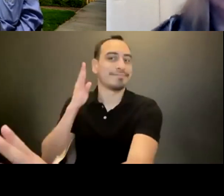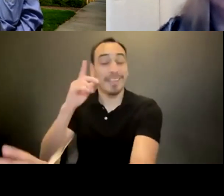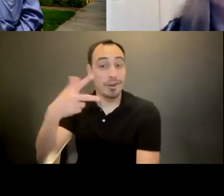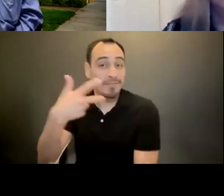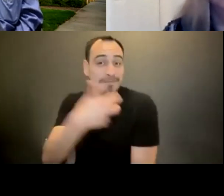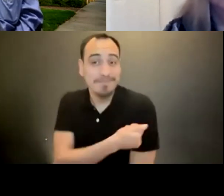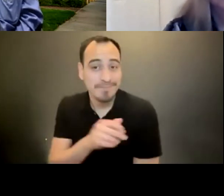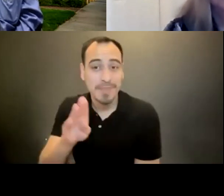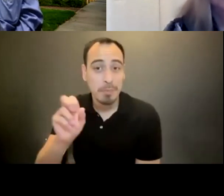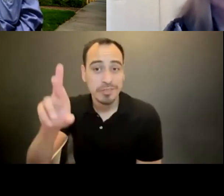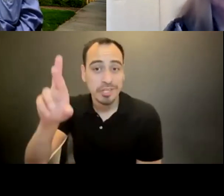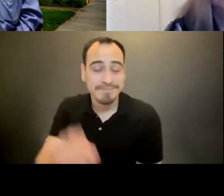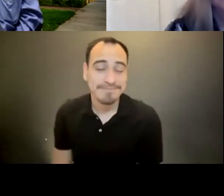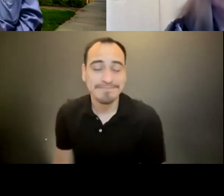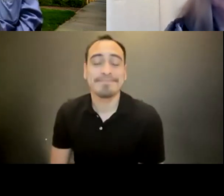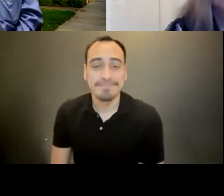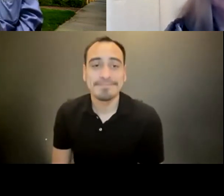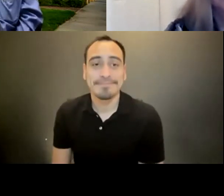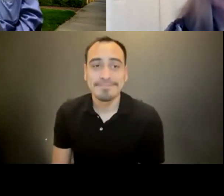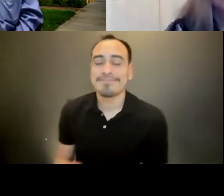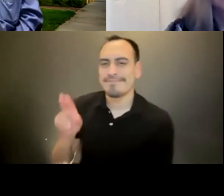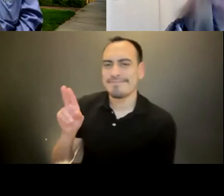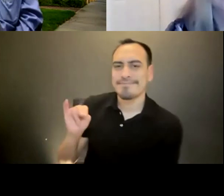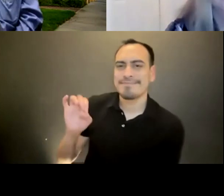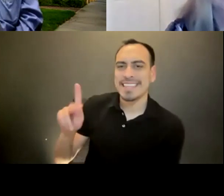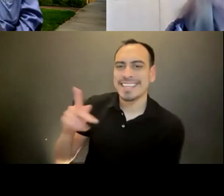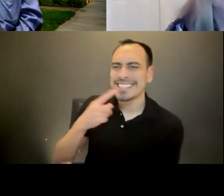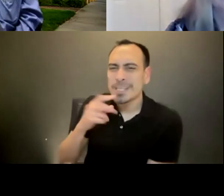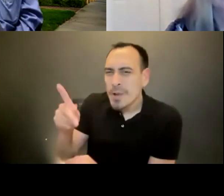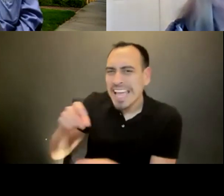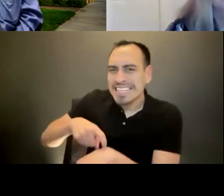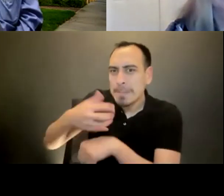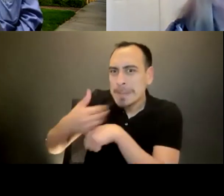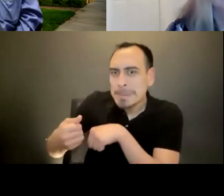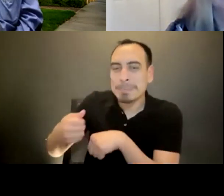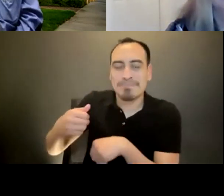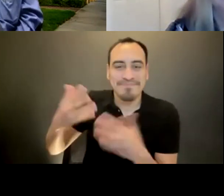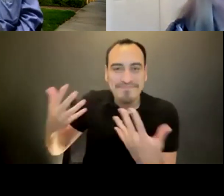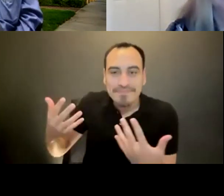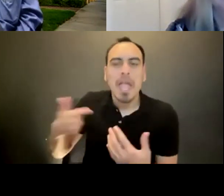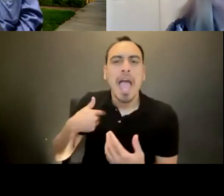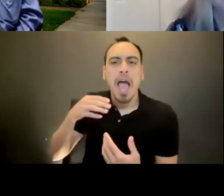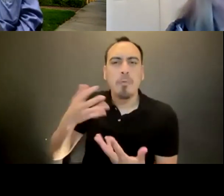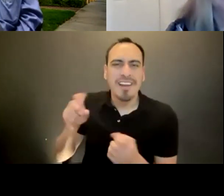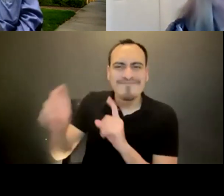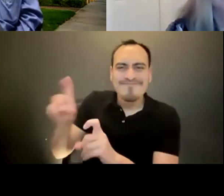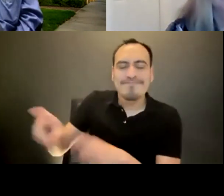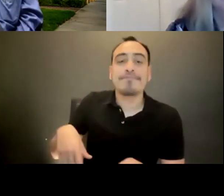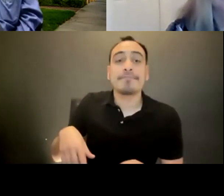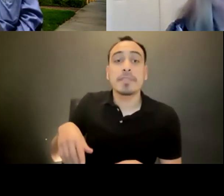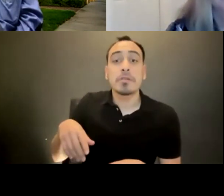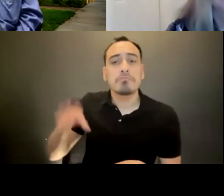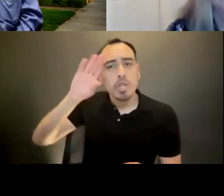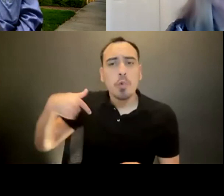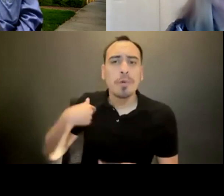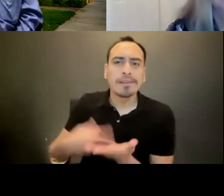All right. So we're running out of time here. A couple of last minute questions. I know we talked about this earlier about a potential timeline for when kids can